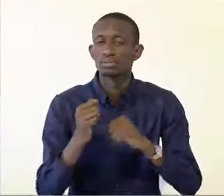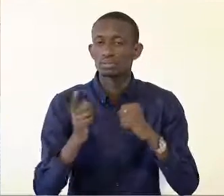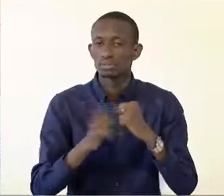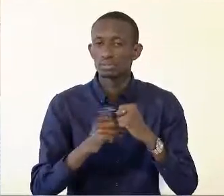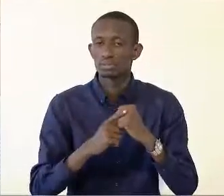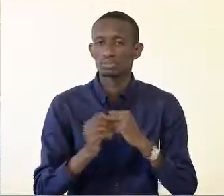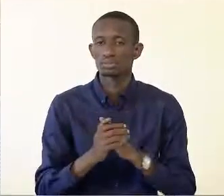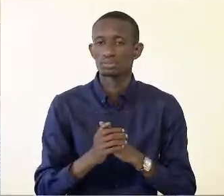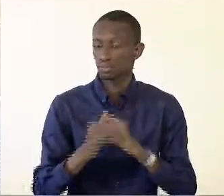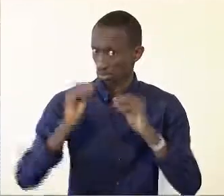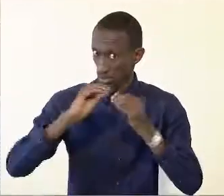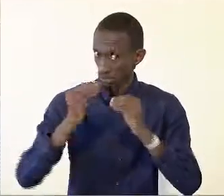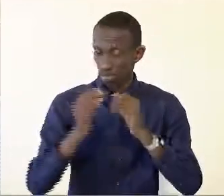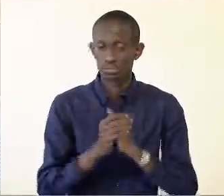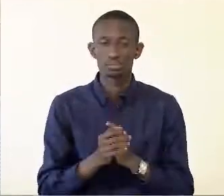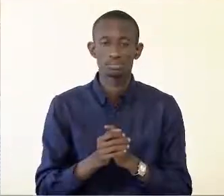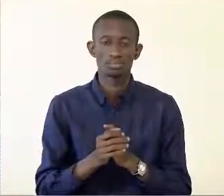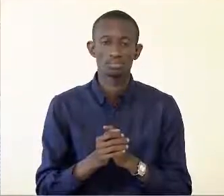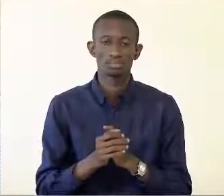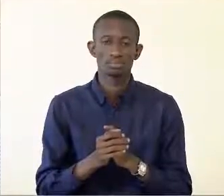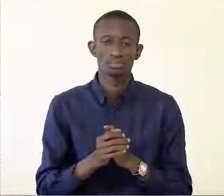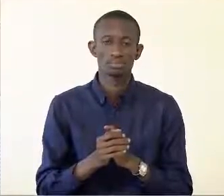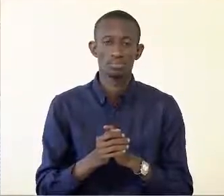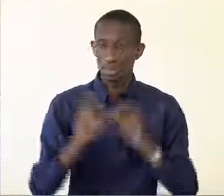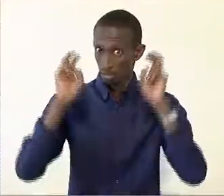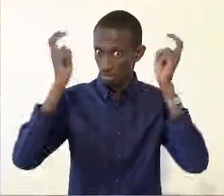had. Remember, we were on